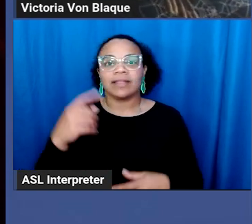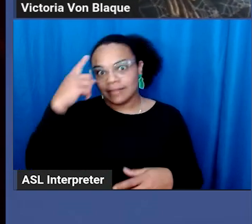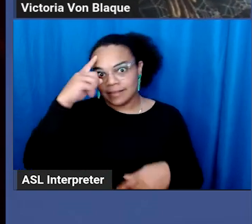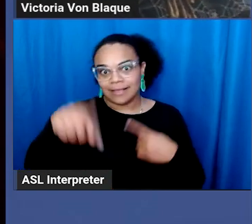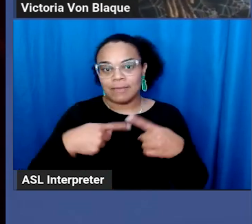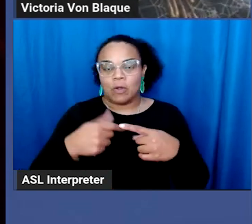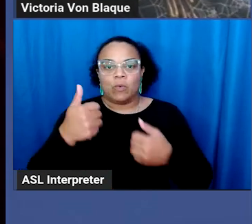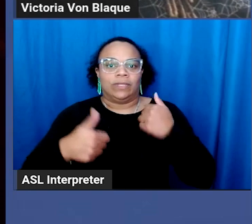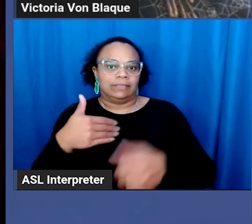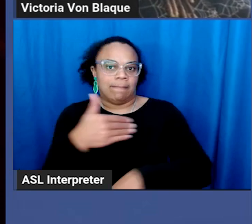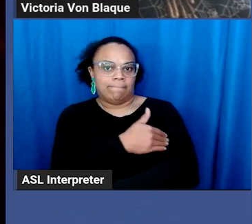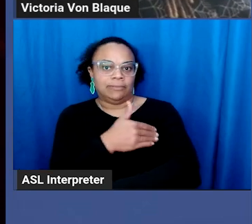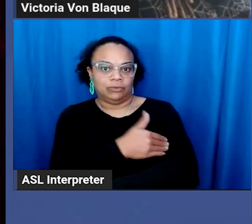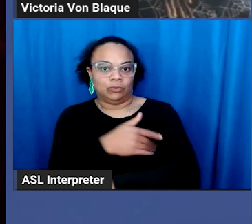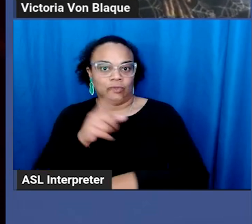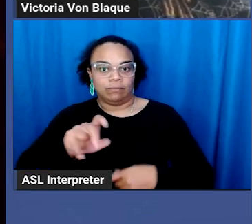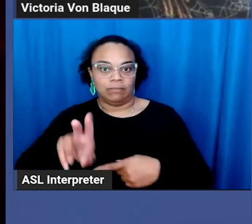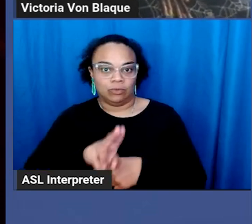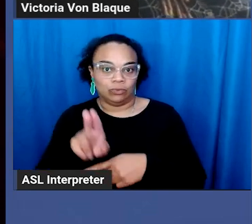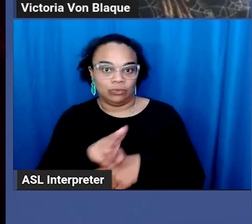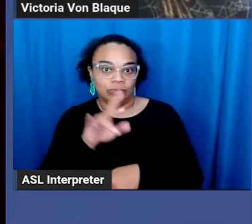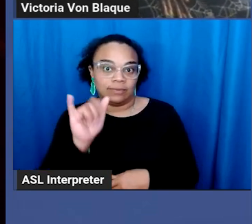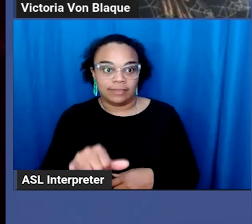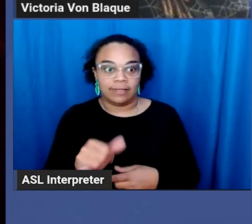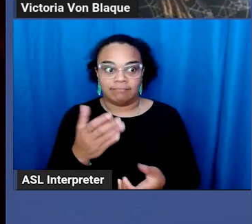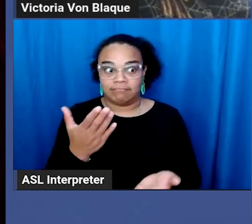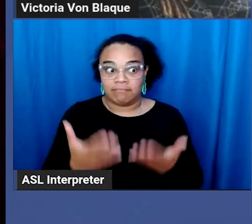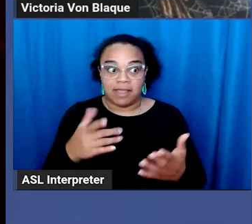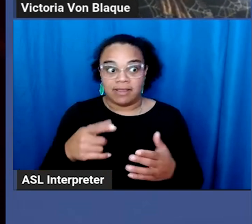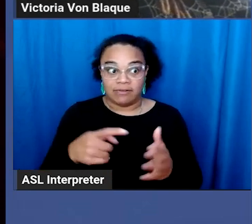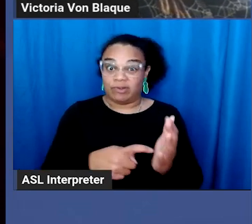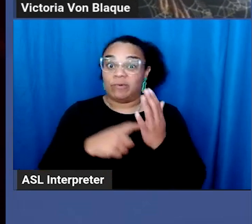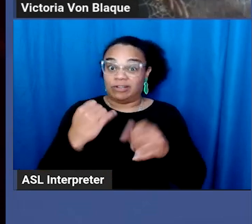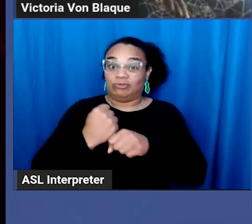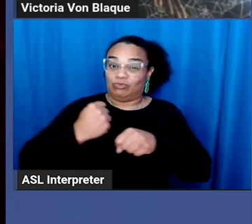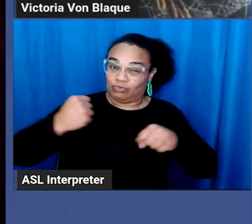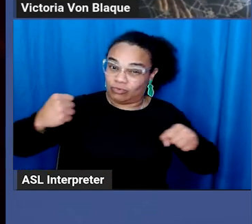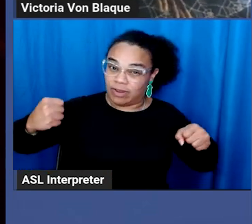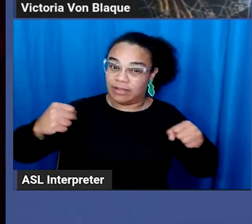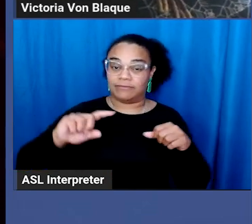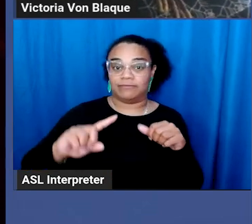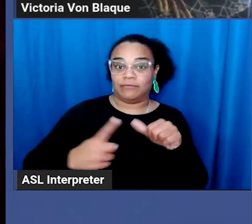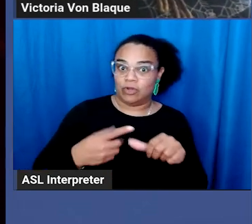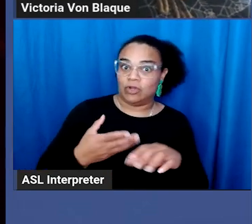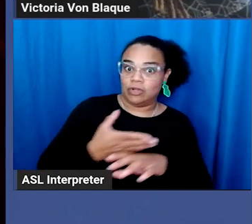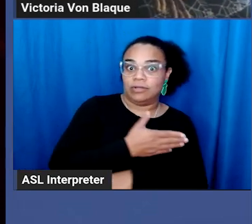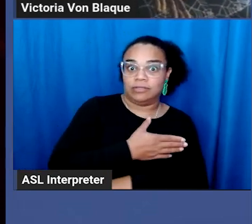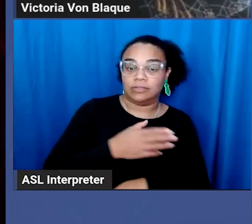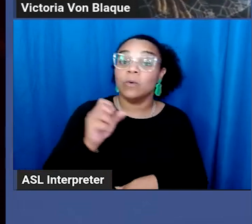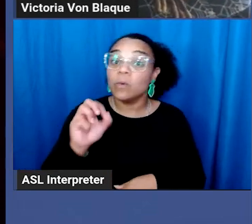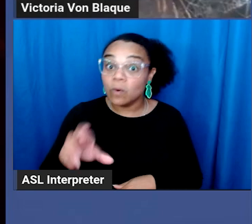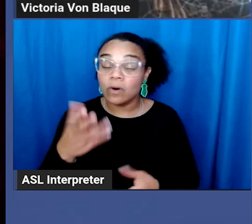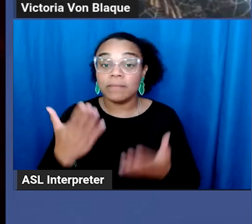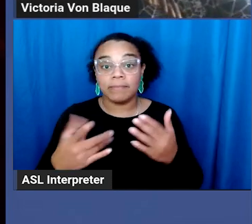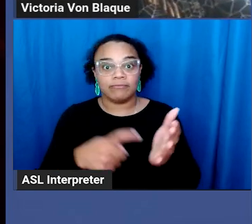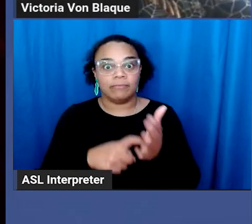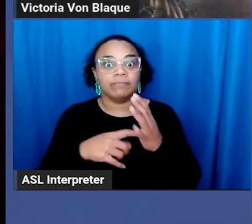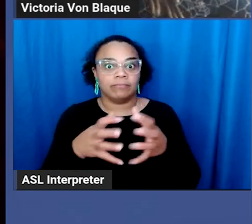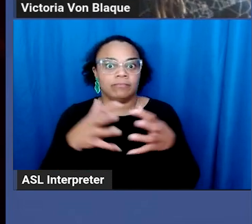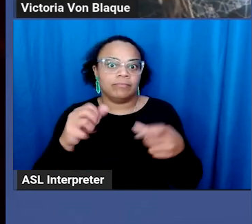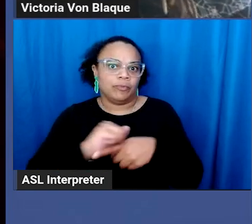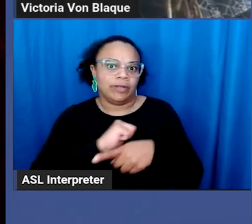muscles are you using that might need to be stretched or take a lot of practice? Like when I